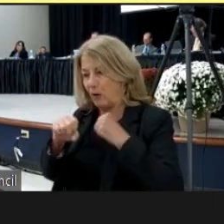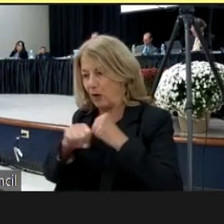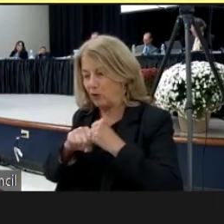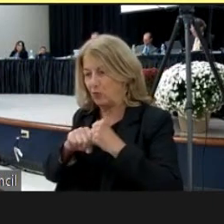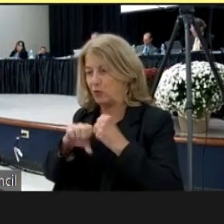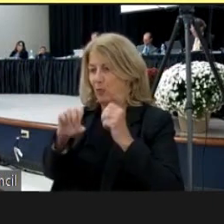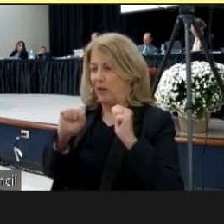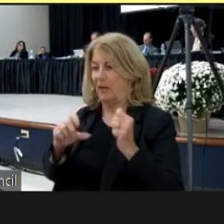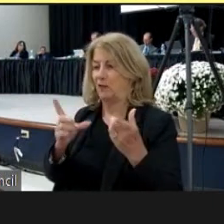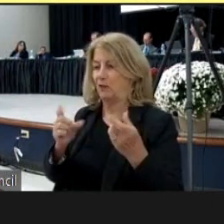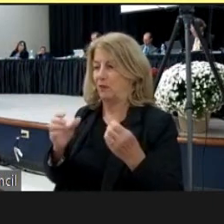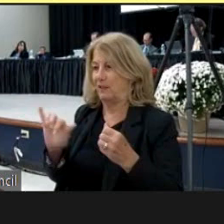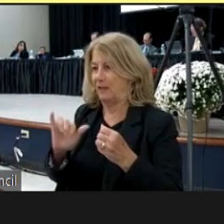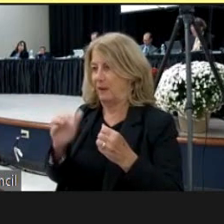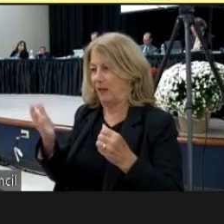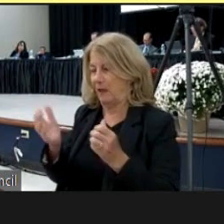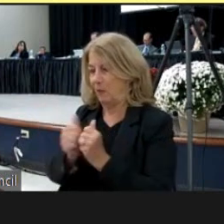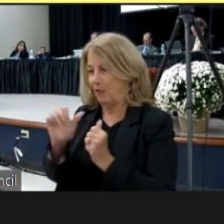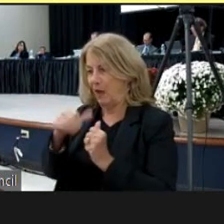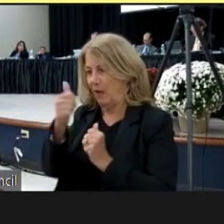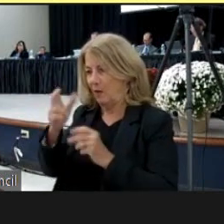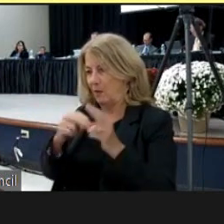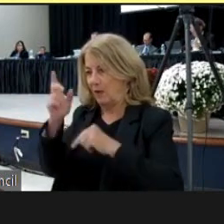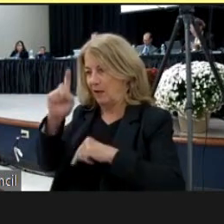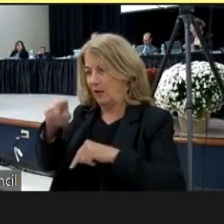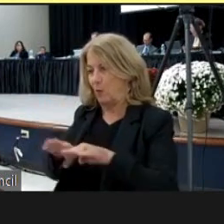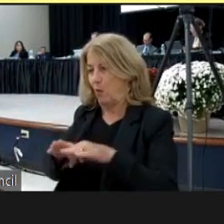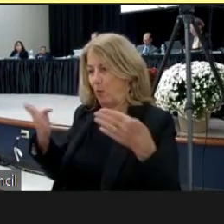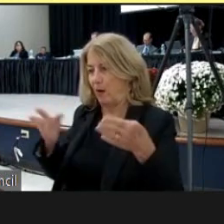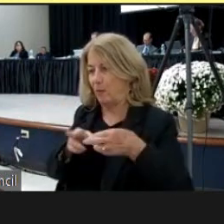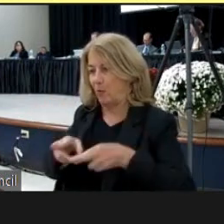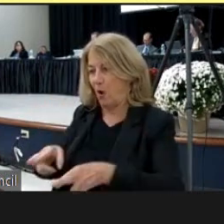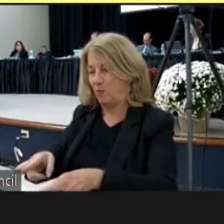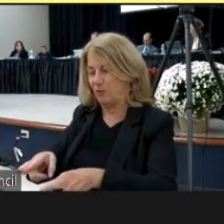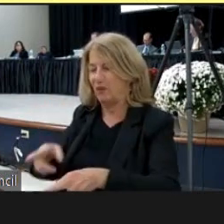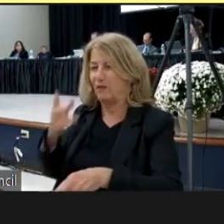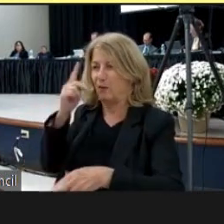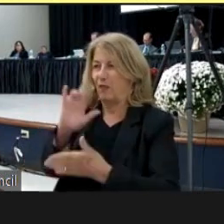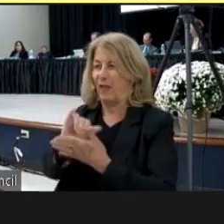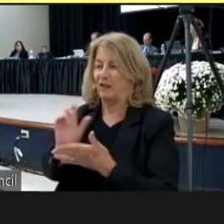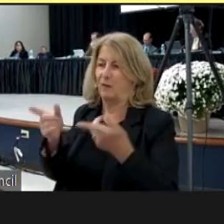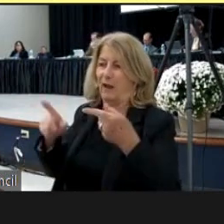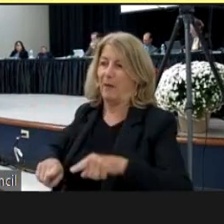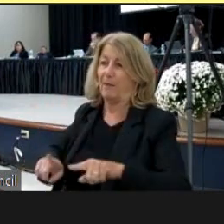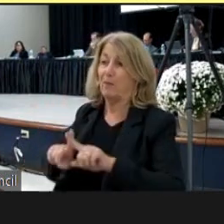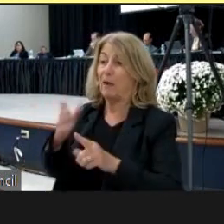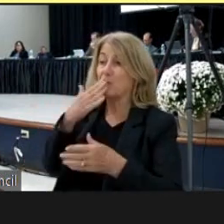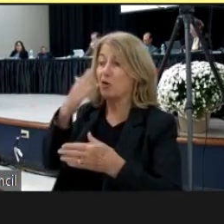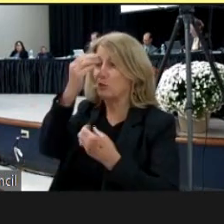need those to open up for us to be able to move forward in our opening. But the good news is we do have that first building